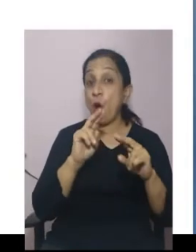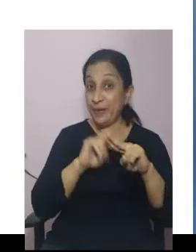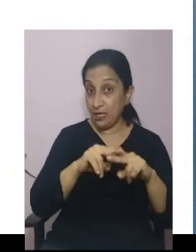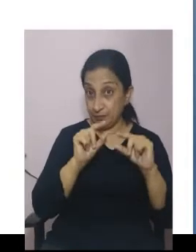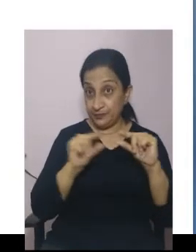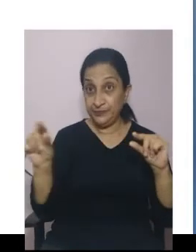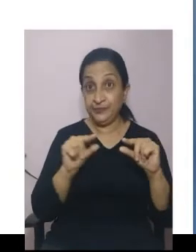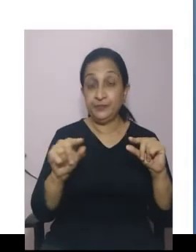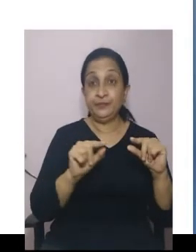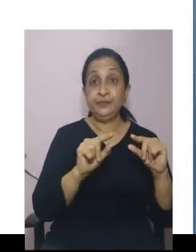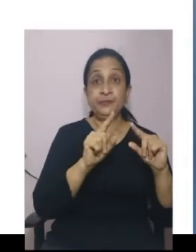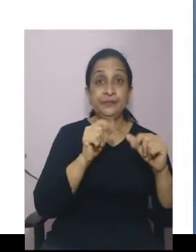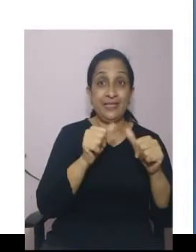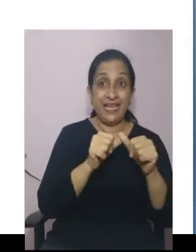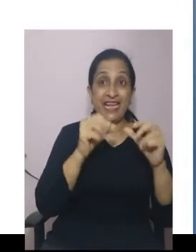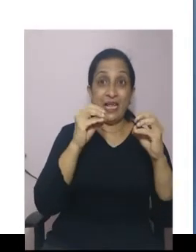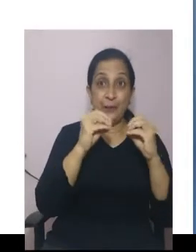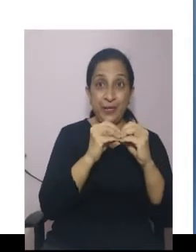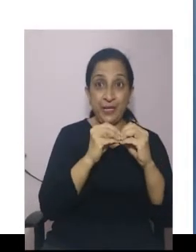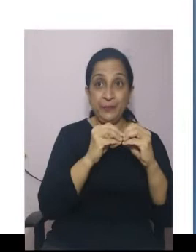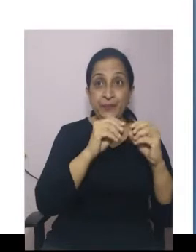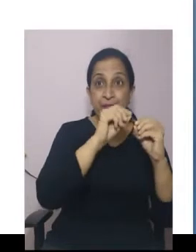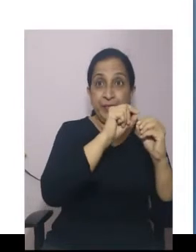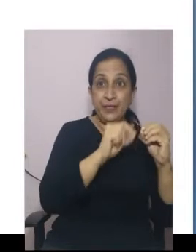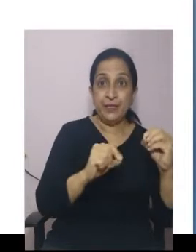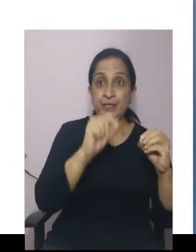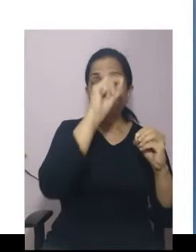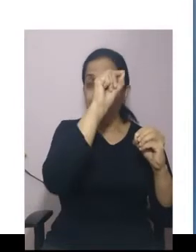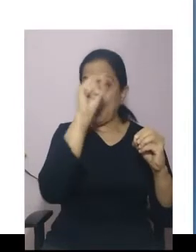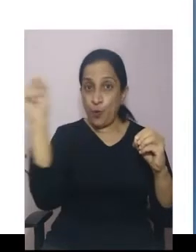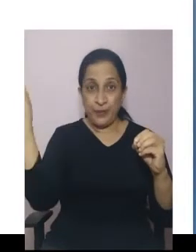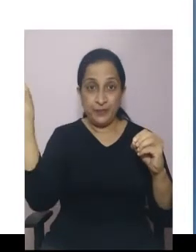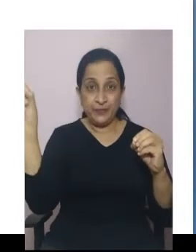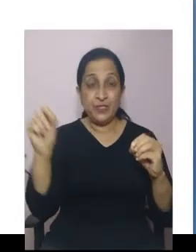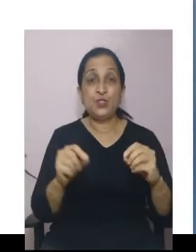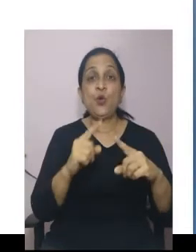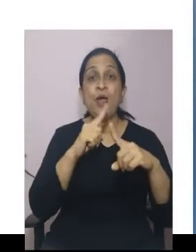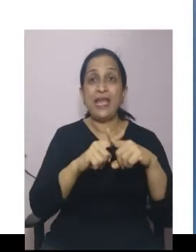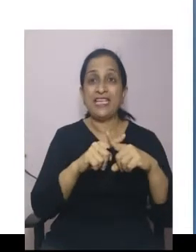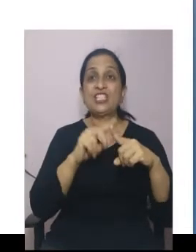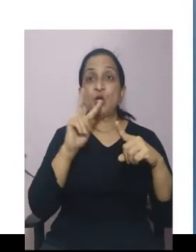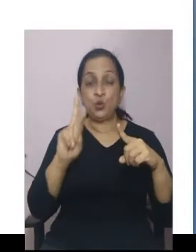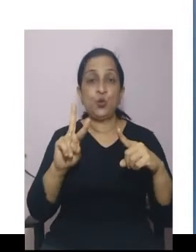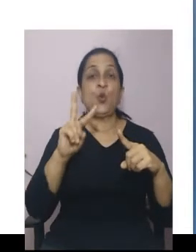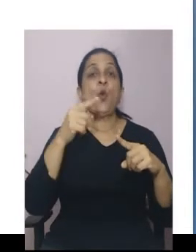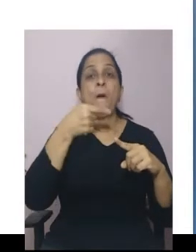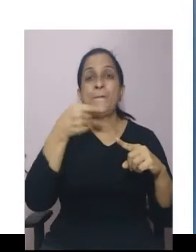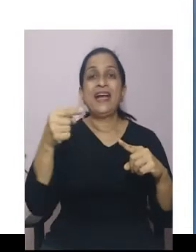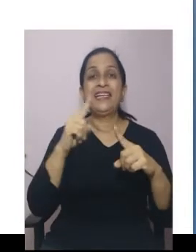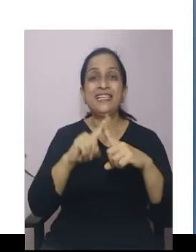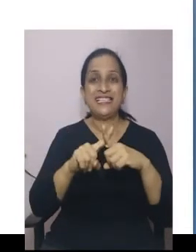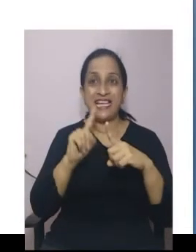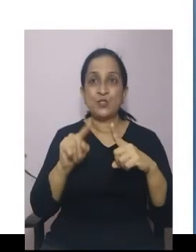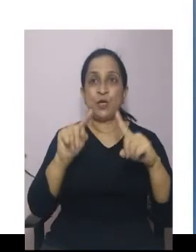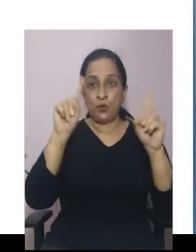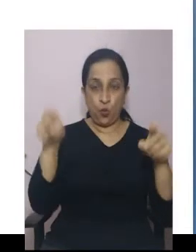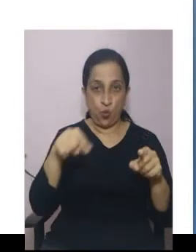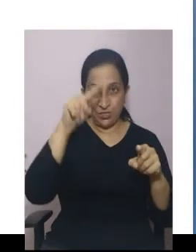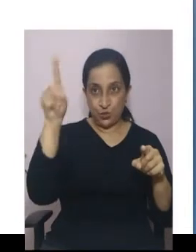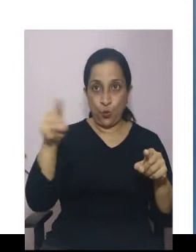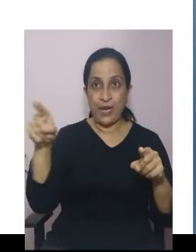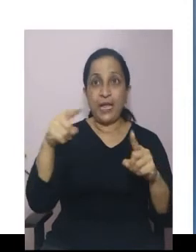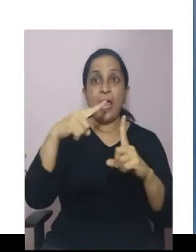formula is, actually it is x2 minus x1. You write it x1 minus x2. This one, it means the value doesn't